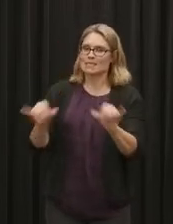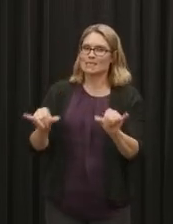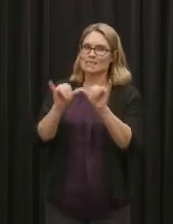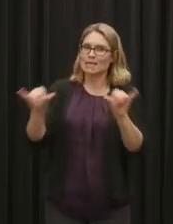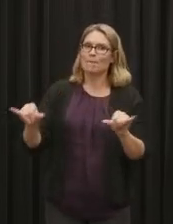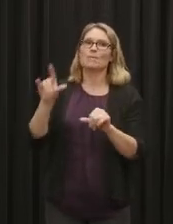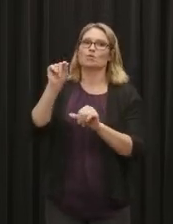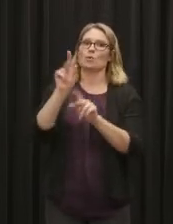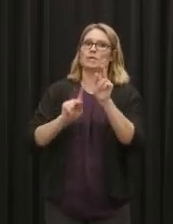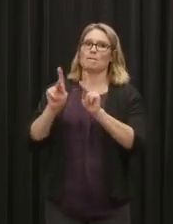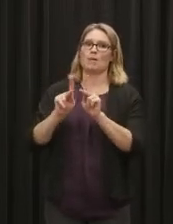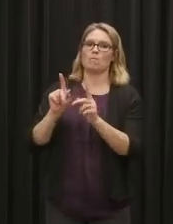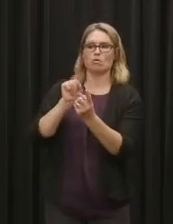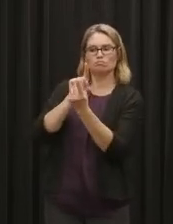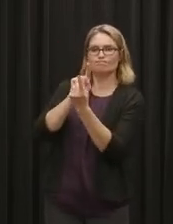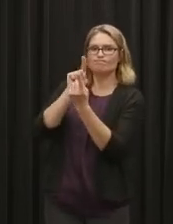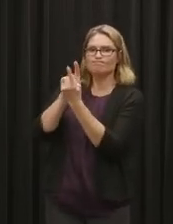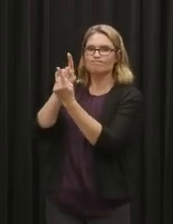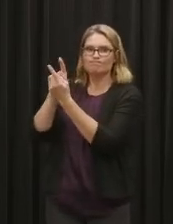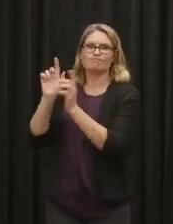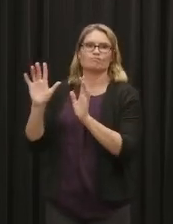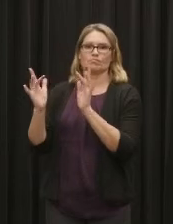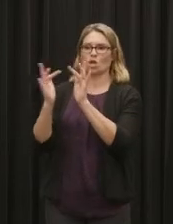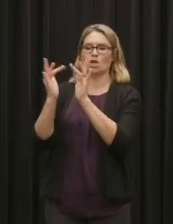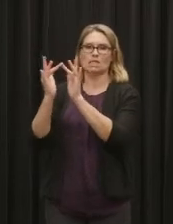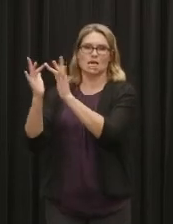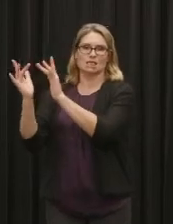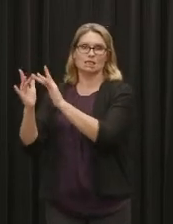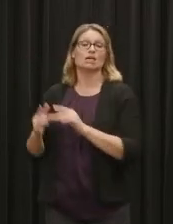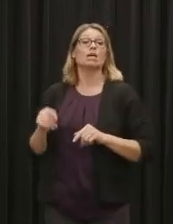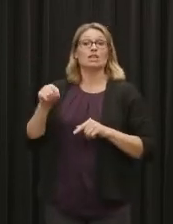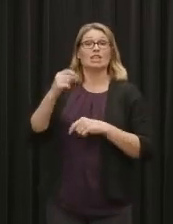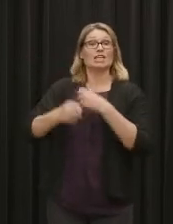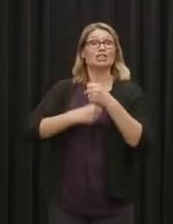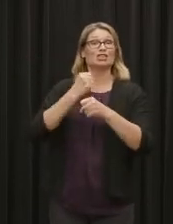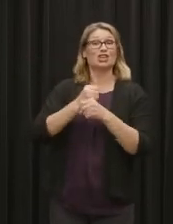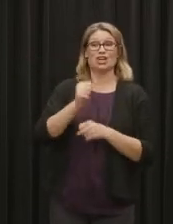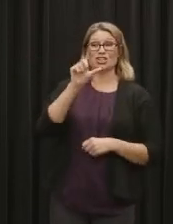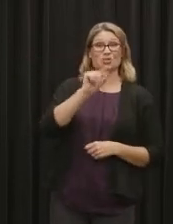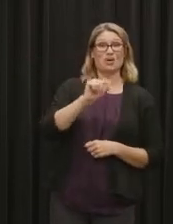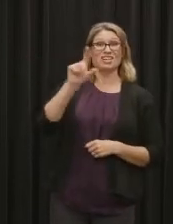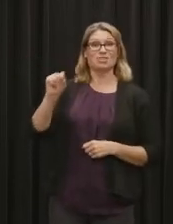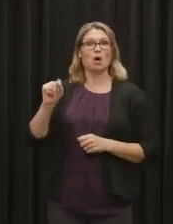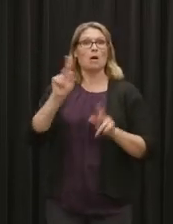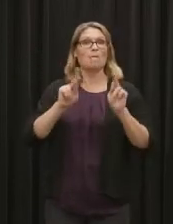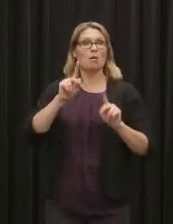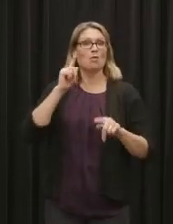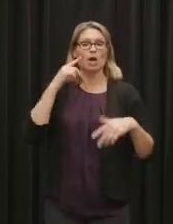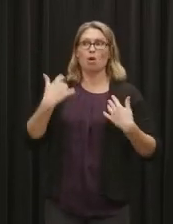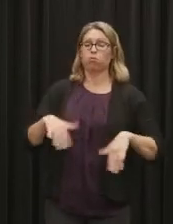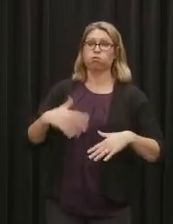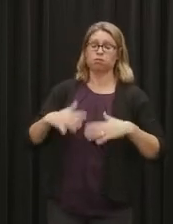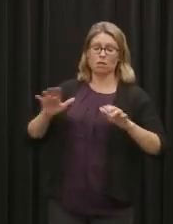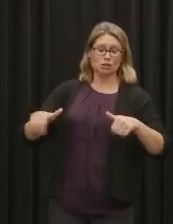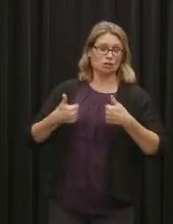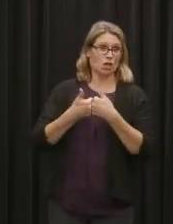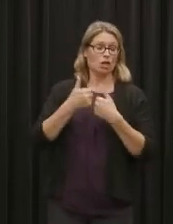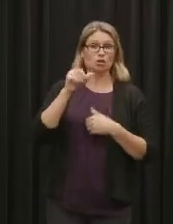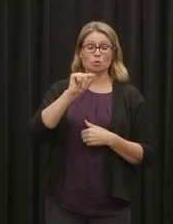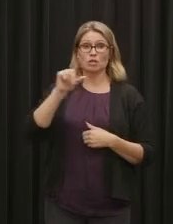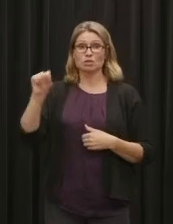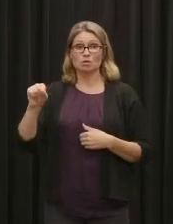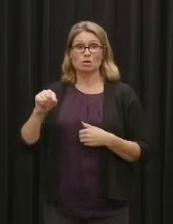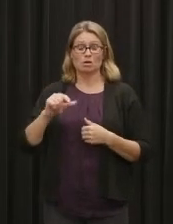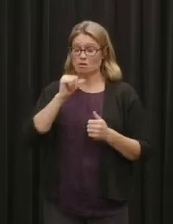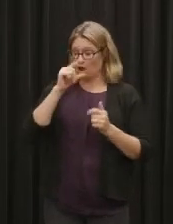to celebrate this year as this year draws to a close, and many will think of 2020 as a very challenging year, a year